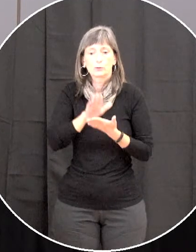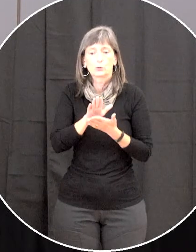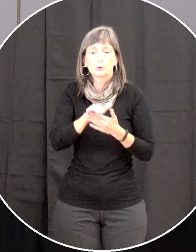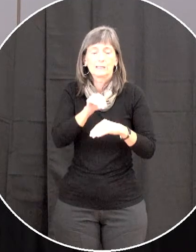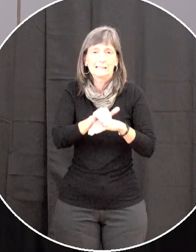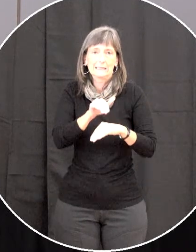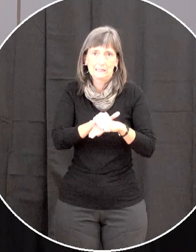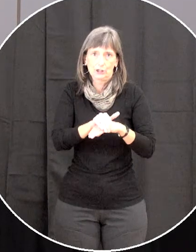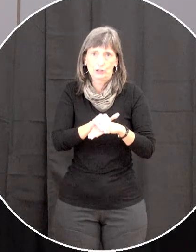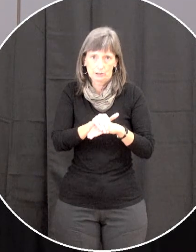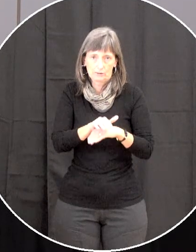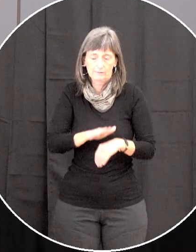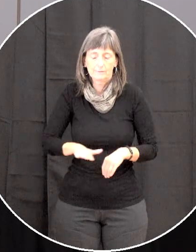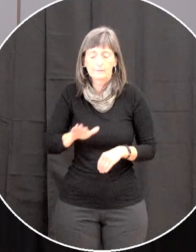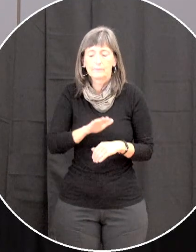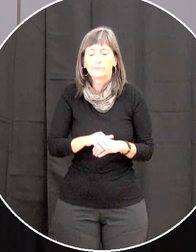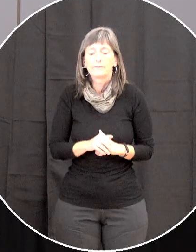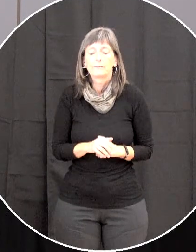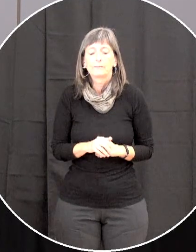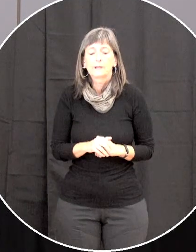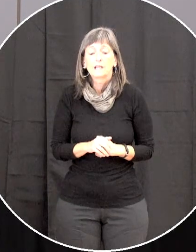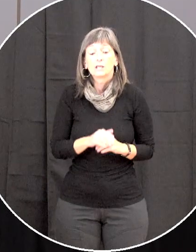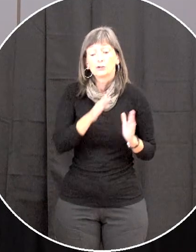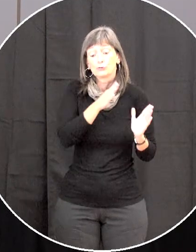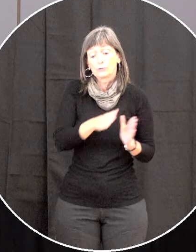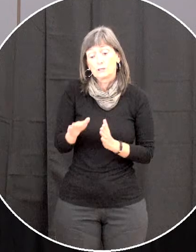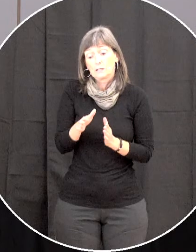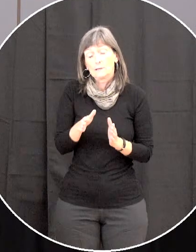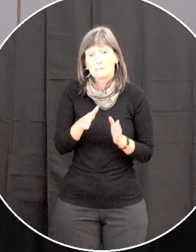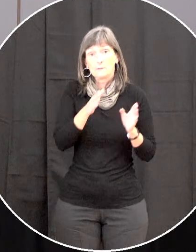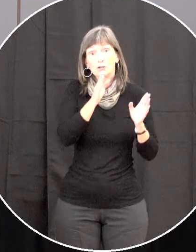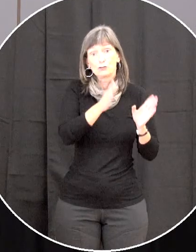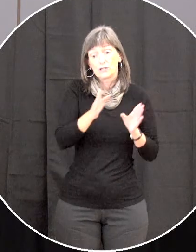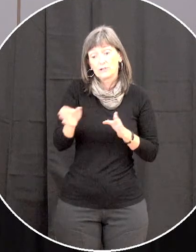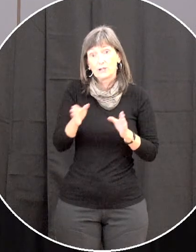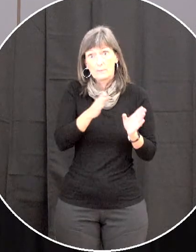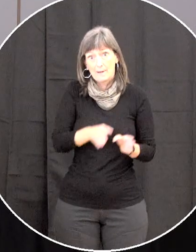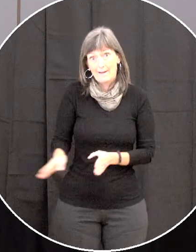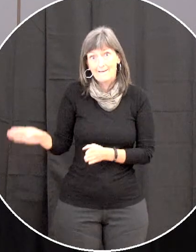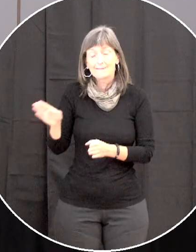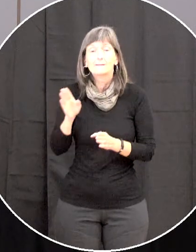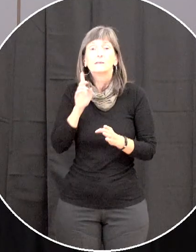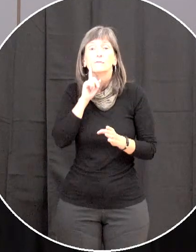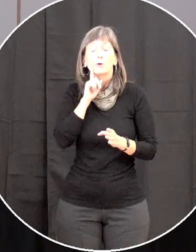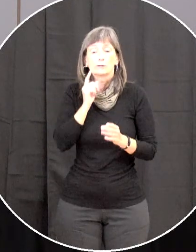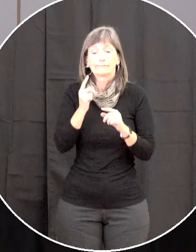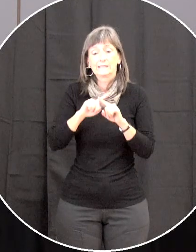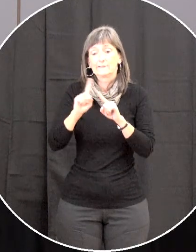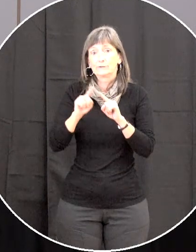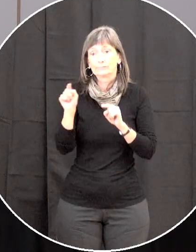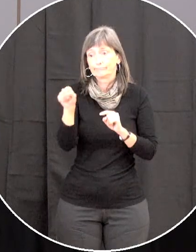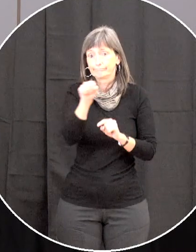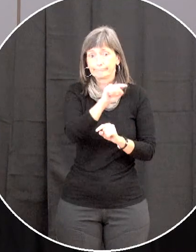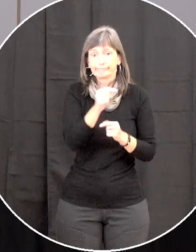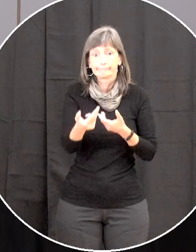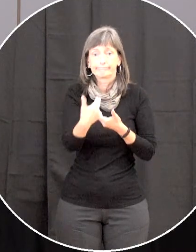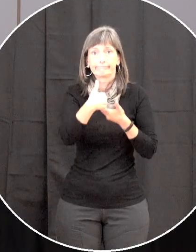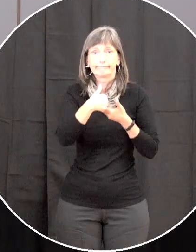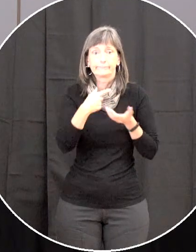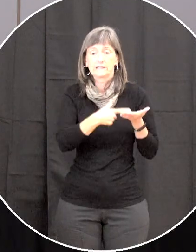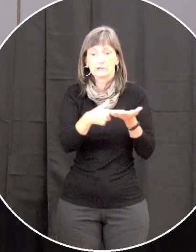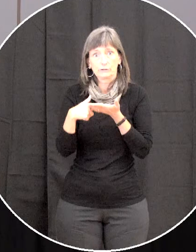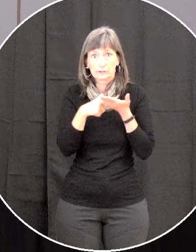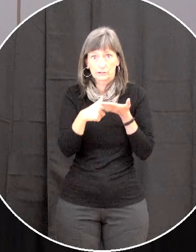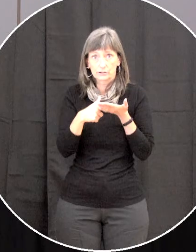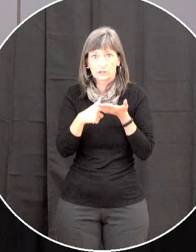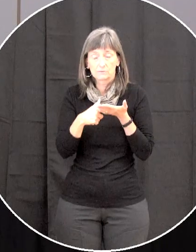District. The strategic plan was created based on consultation with a variety of stakeholders, including school communities,